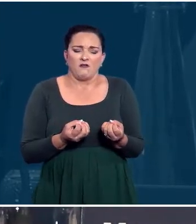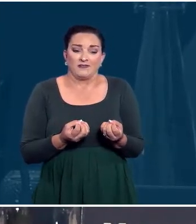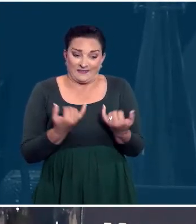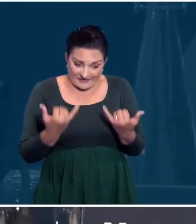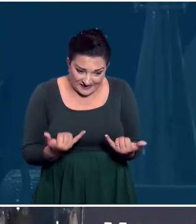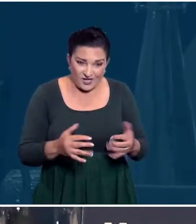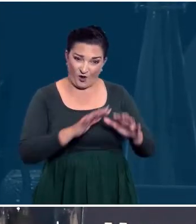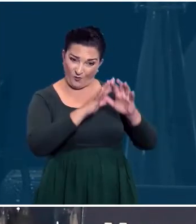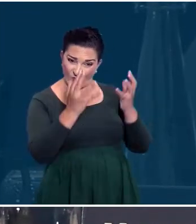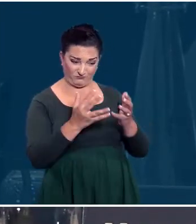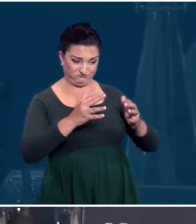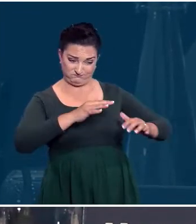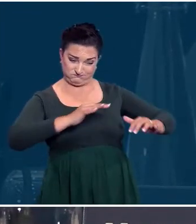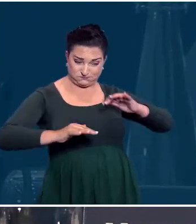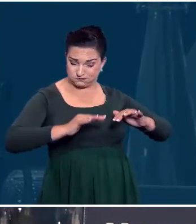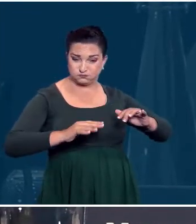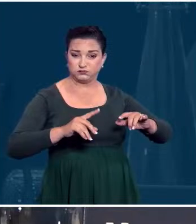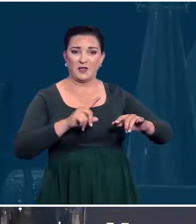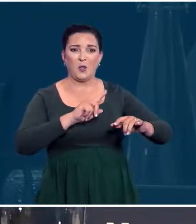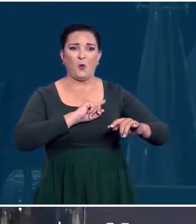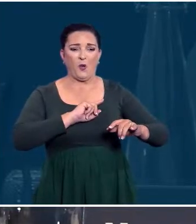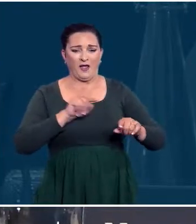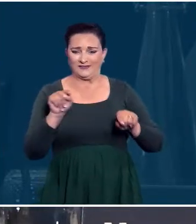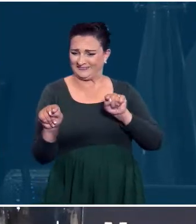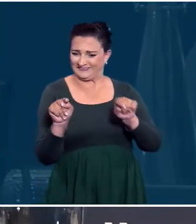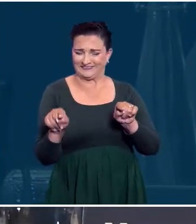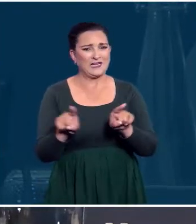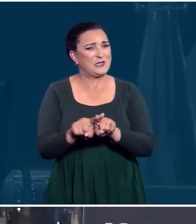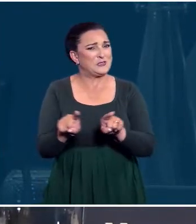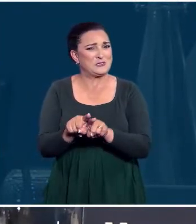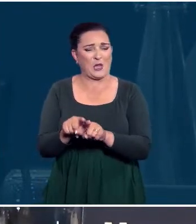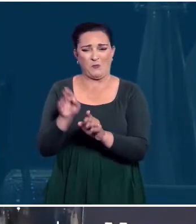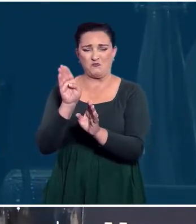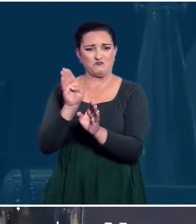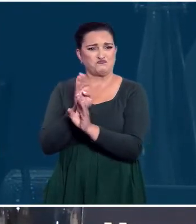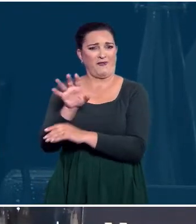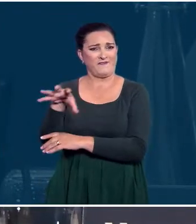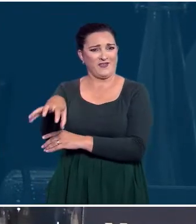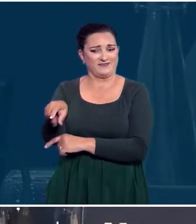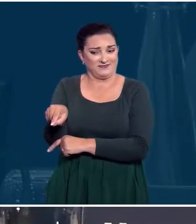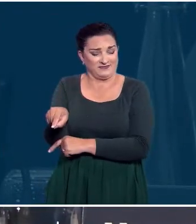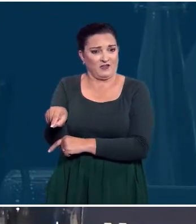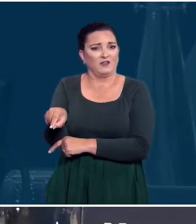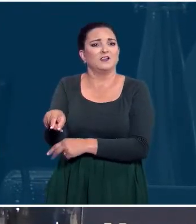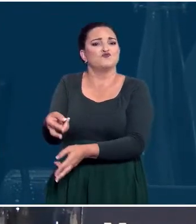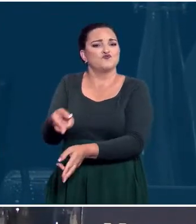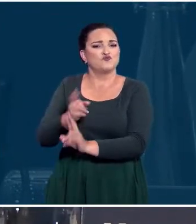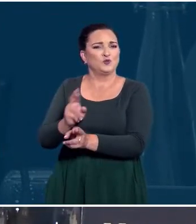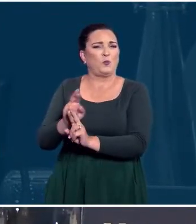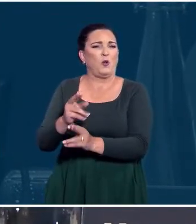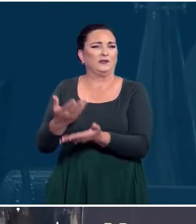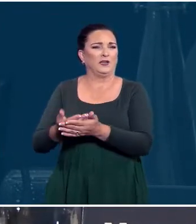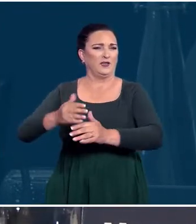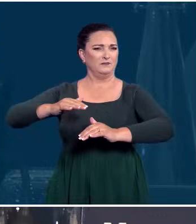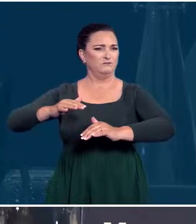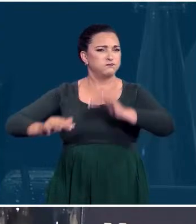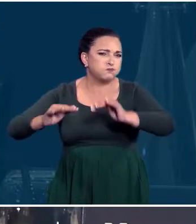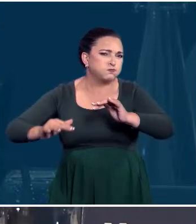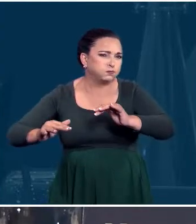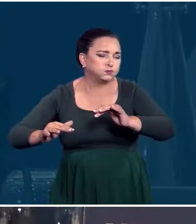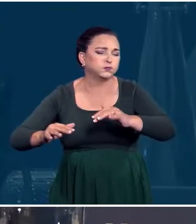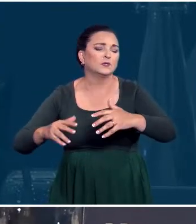there, and we know that private sector investment in particular responds very elastically, very much